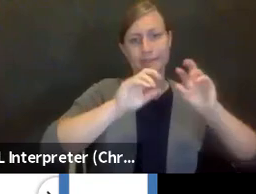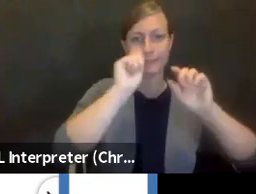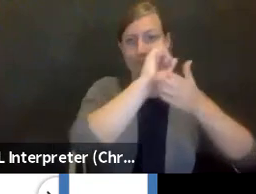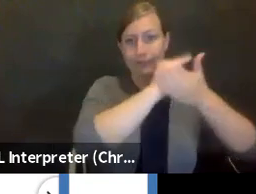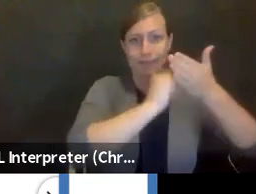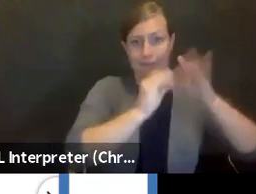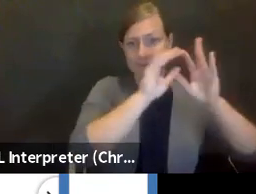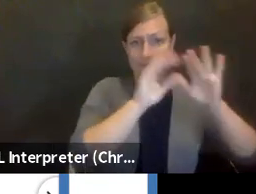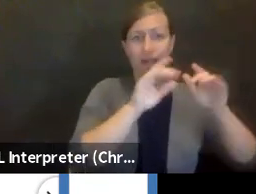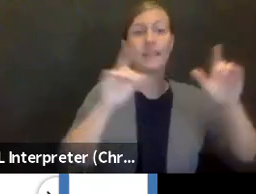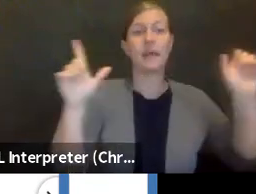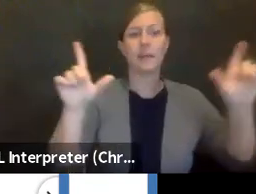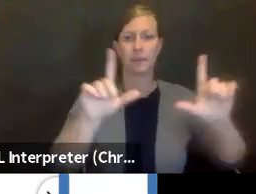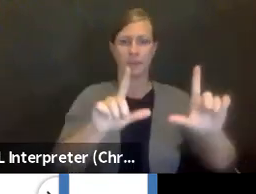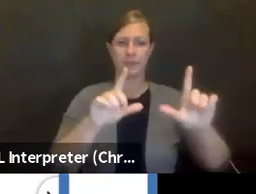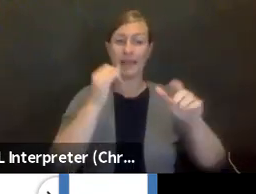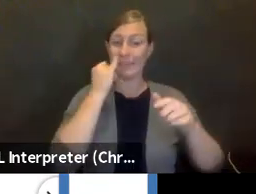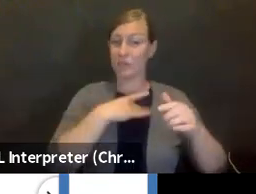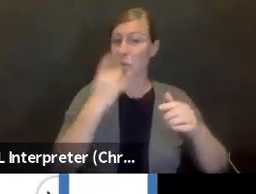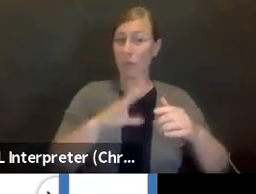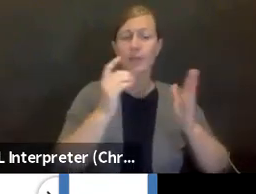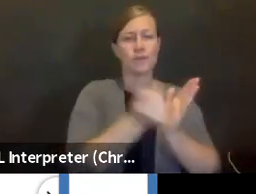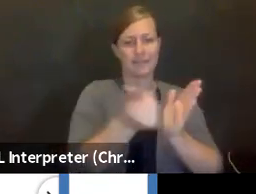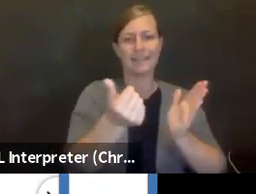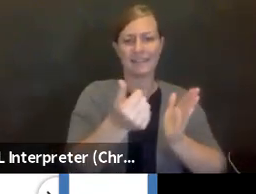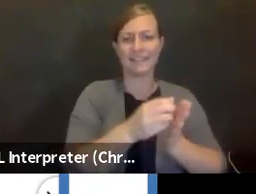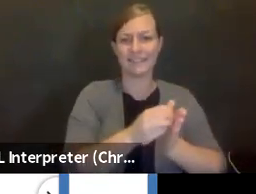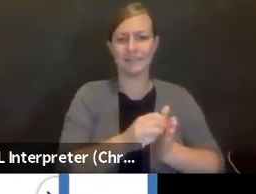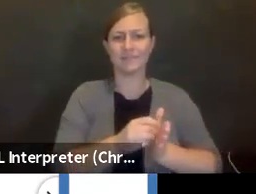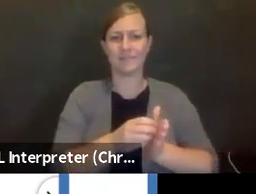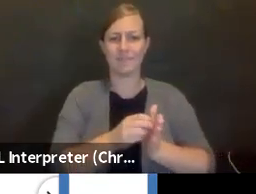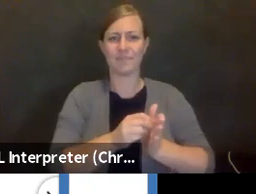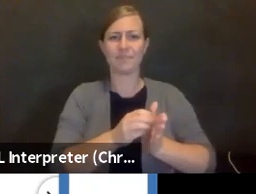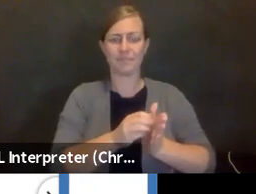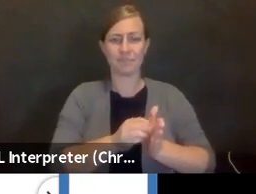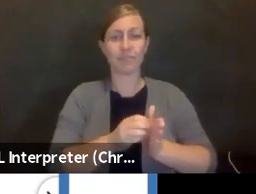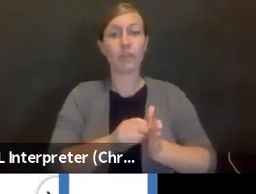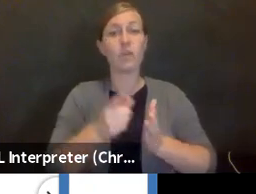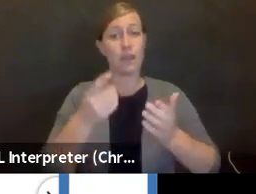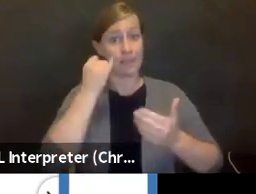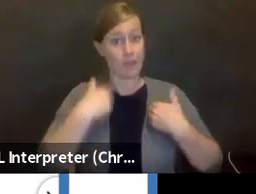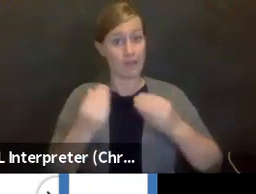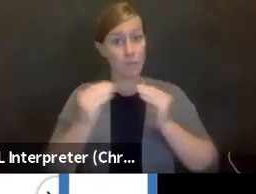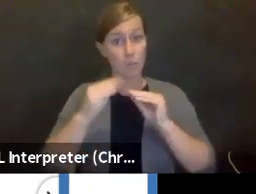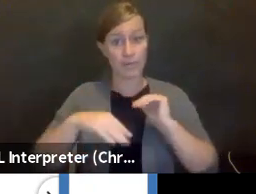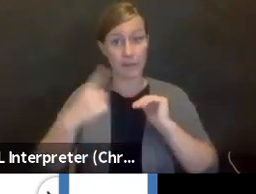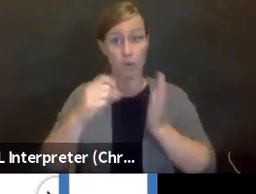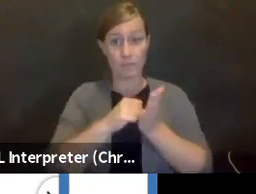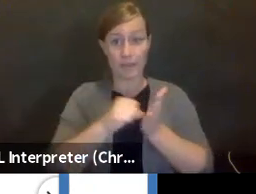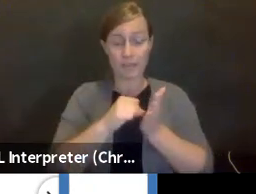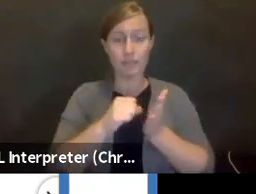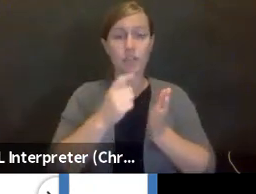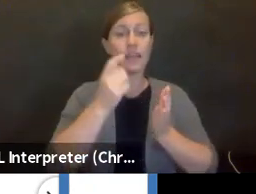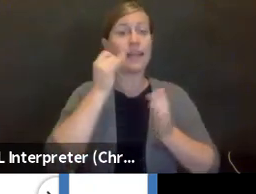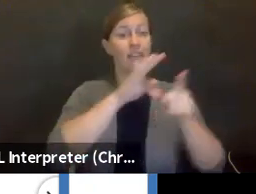want it, you can push delete, which deletes the whole thing. So if you have more than one page and you push delete, it will delete